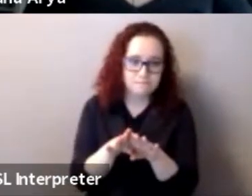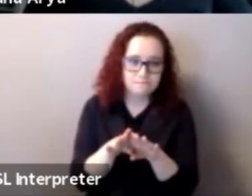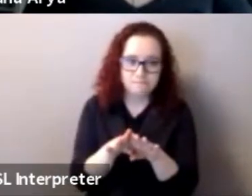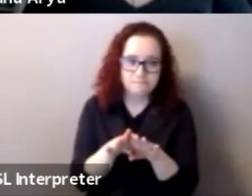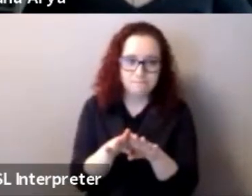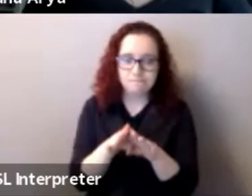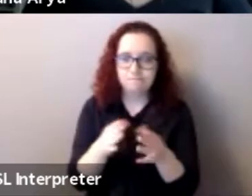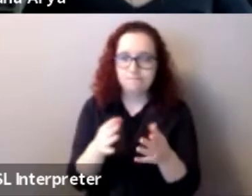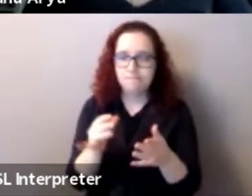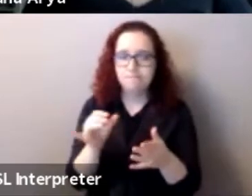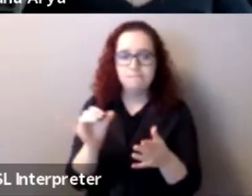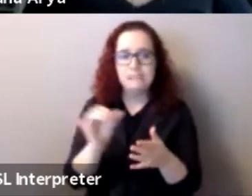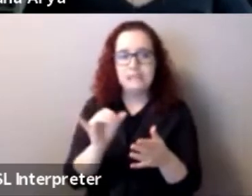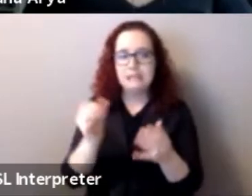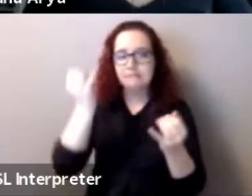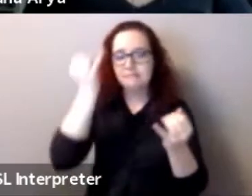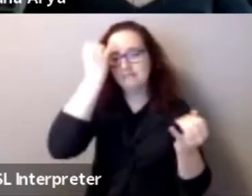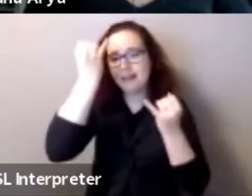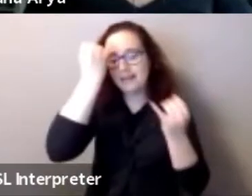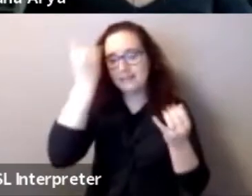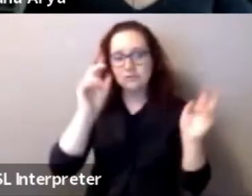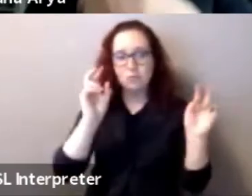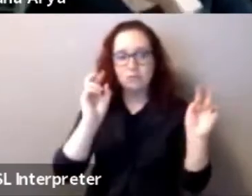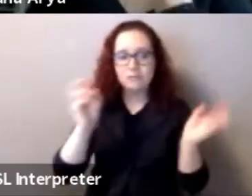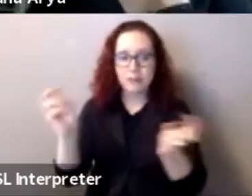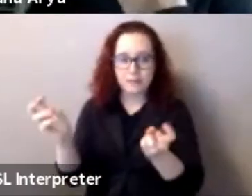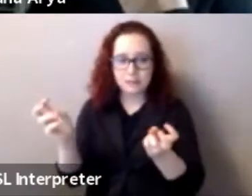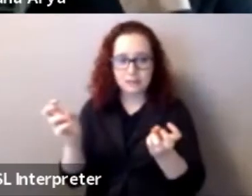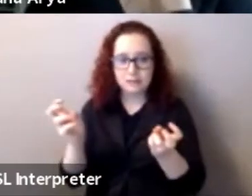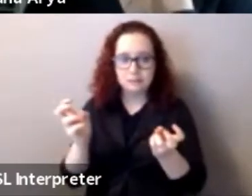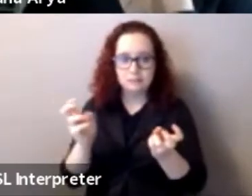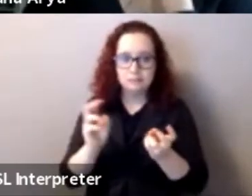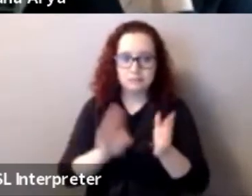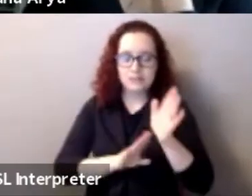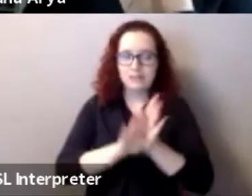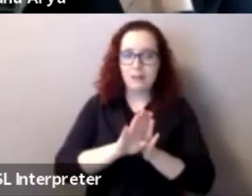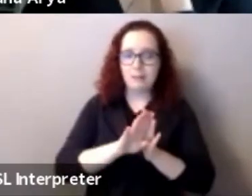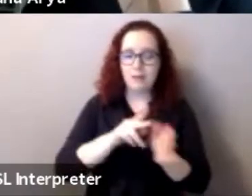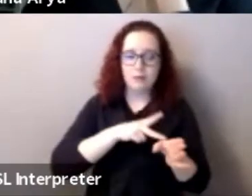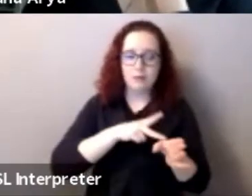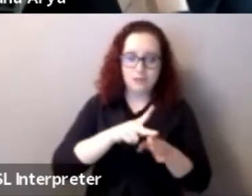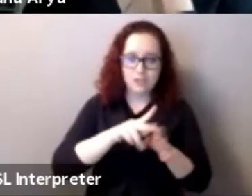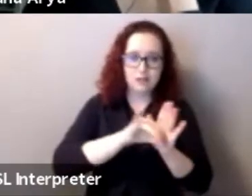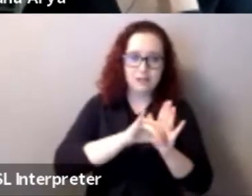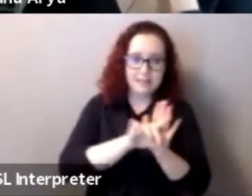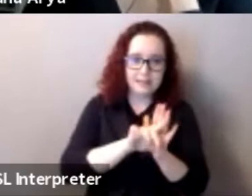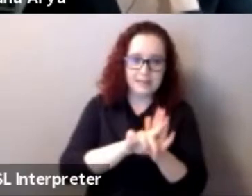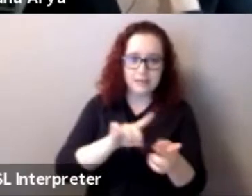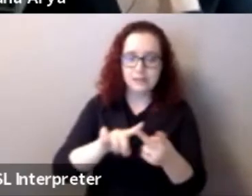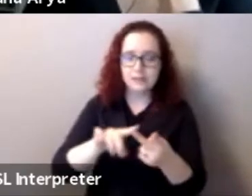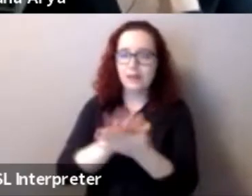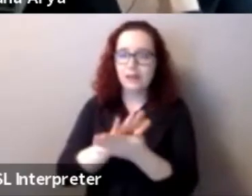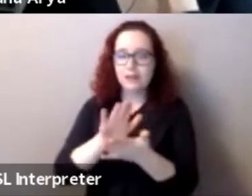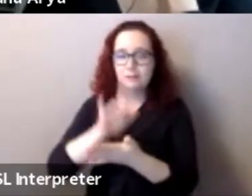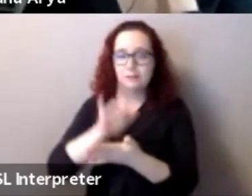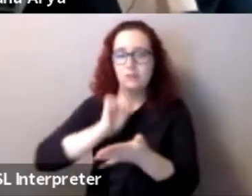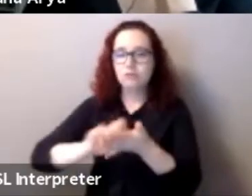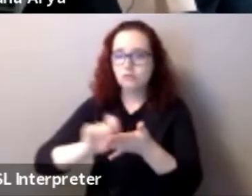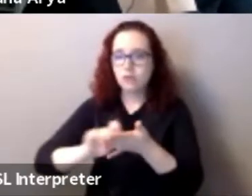Anything like ideas for topics, again, constructing a professional identity, maybe academic writing